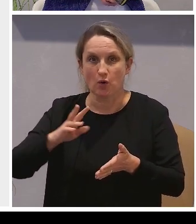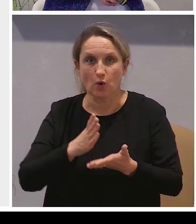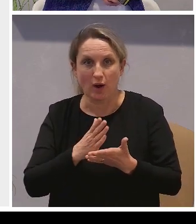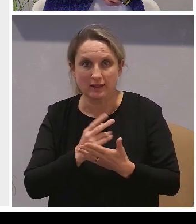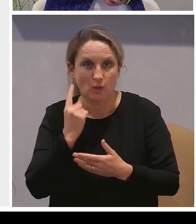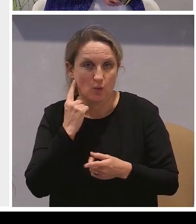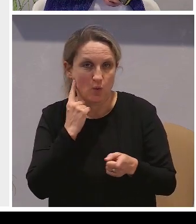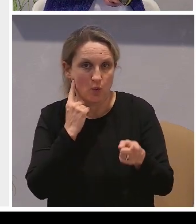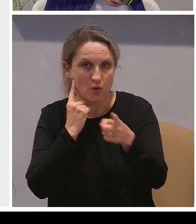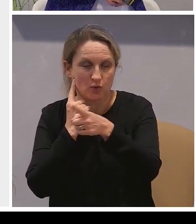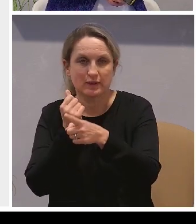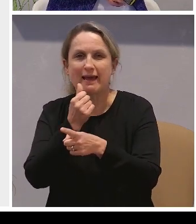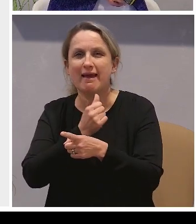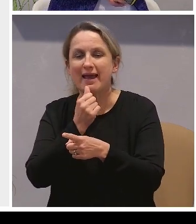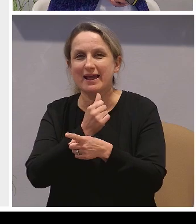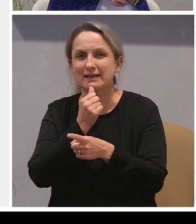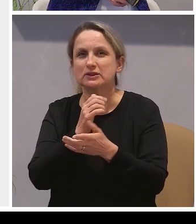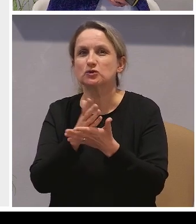Probably you have heard